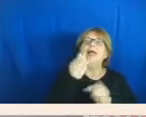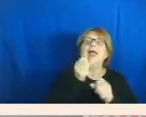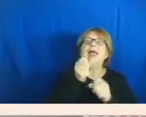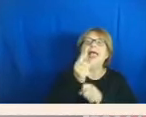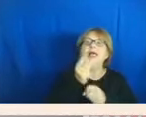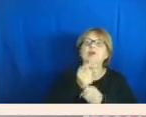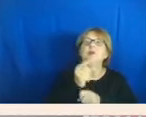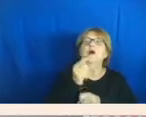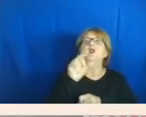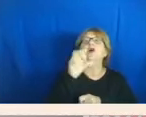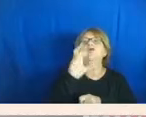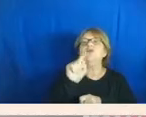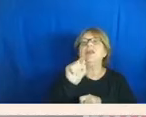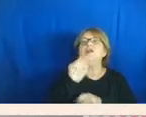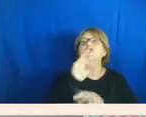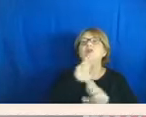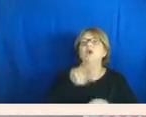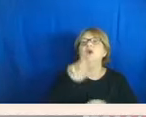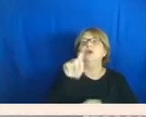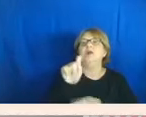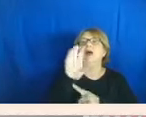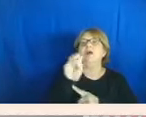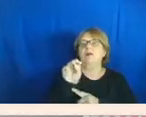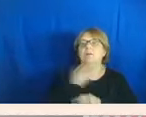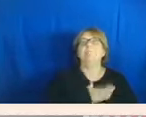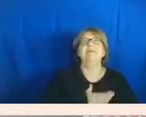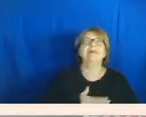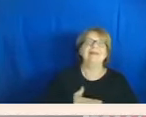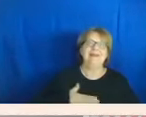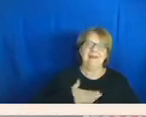www.annualcreditreport.com. Please go weekly and